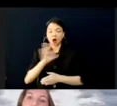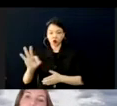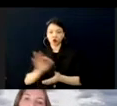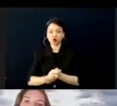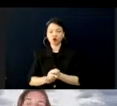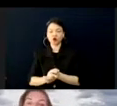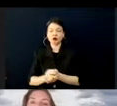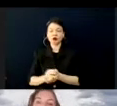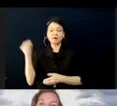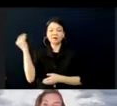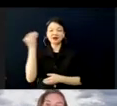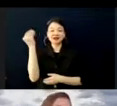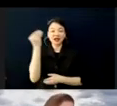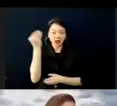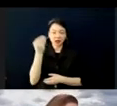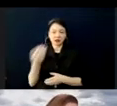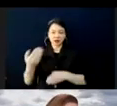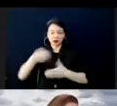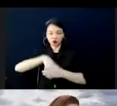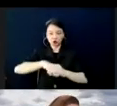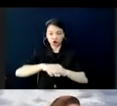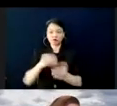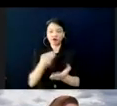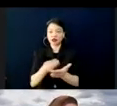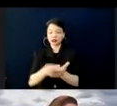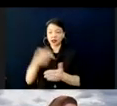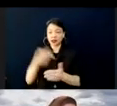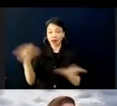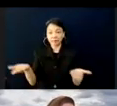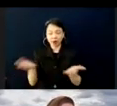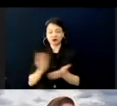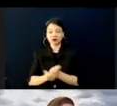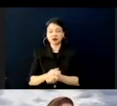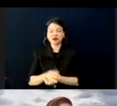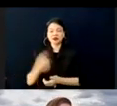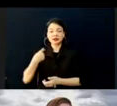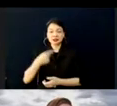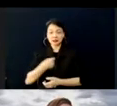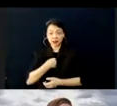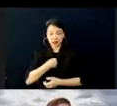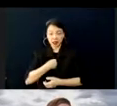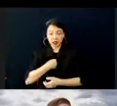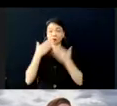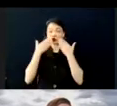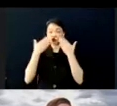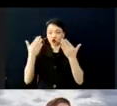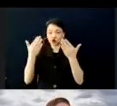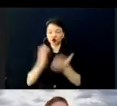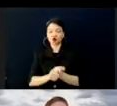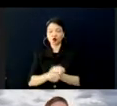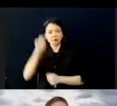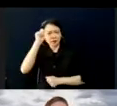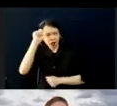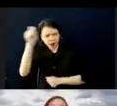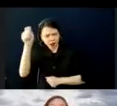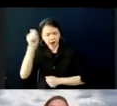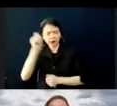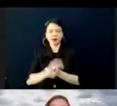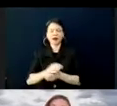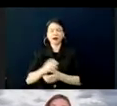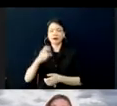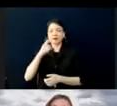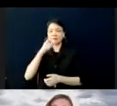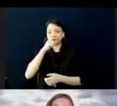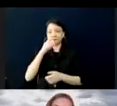And we were very, very grateful, and I want to especially appreciate, again, Pak Johari and Pak Rifki at SMKI for being able to